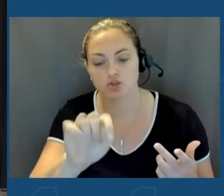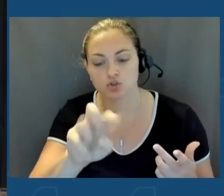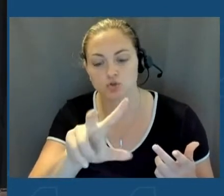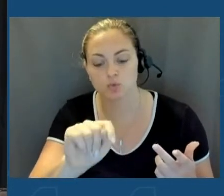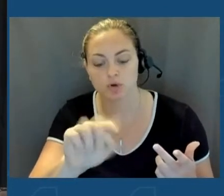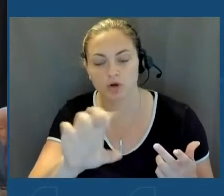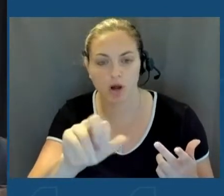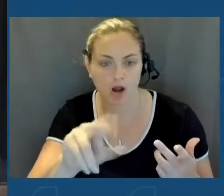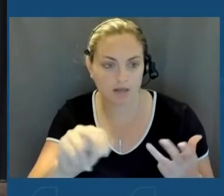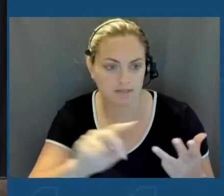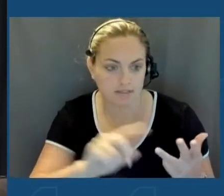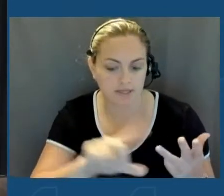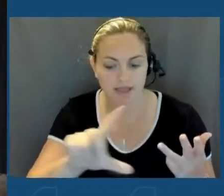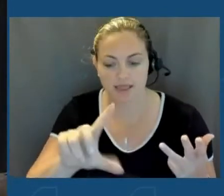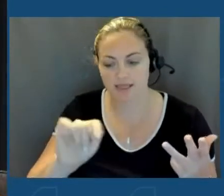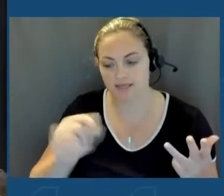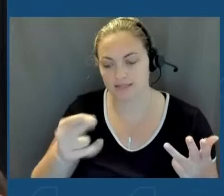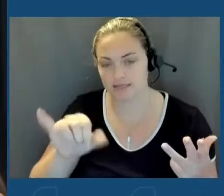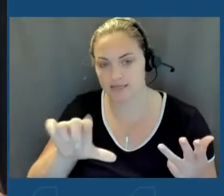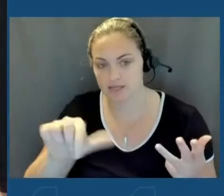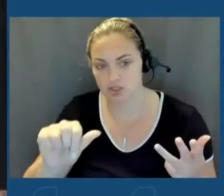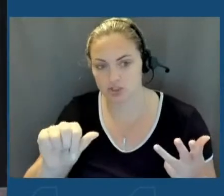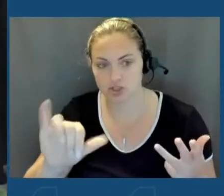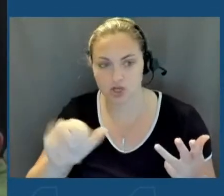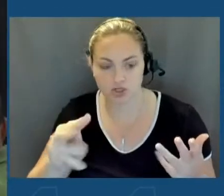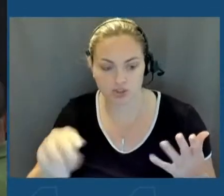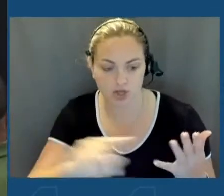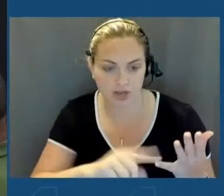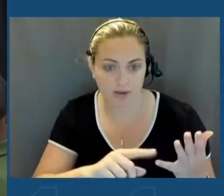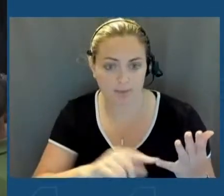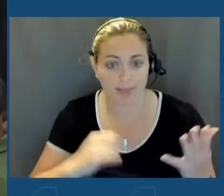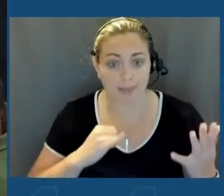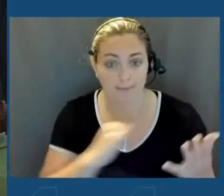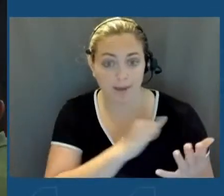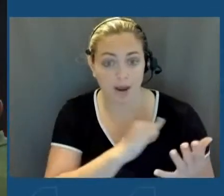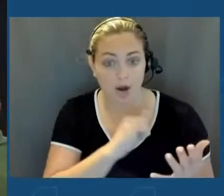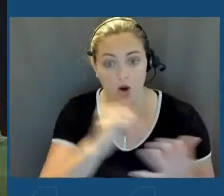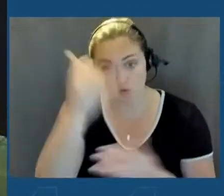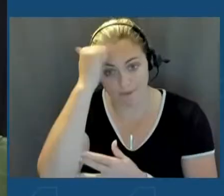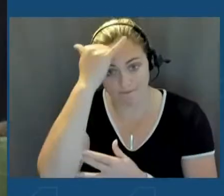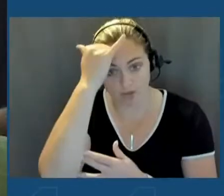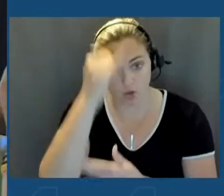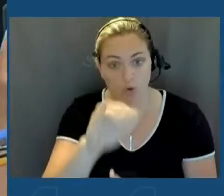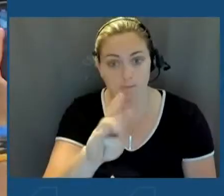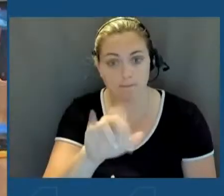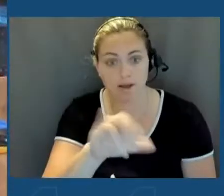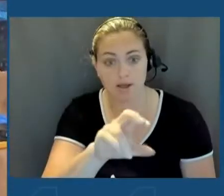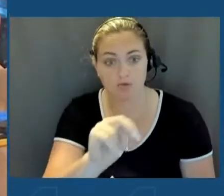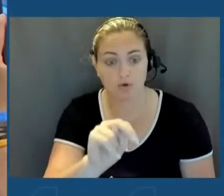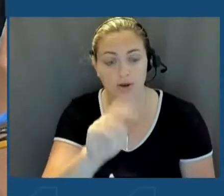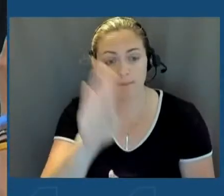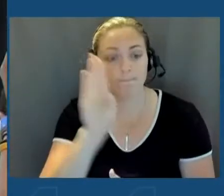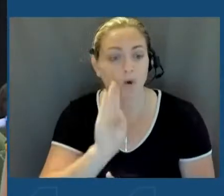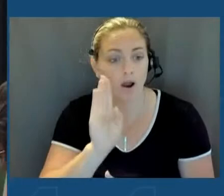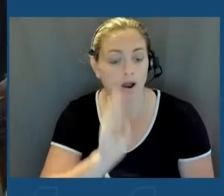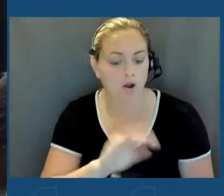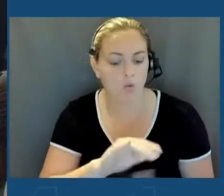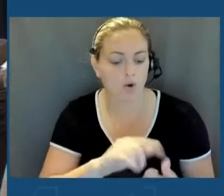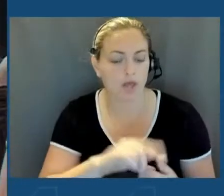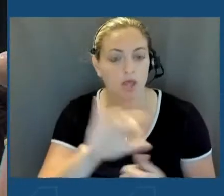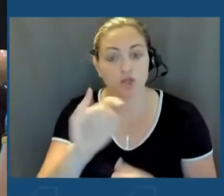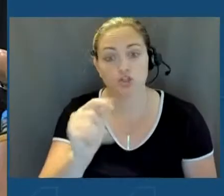Letitia James. The Mayor of Buffalo, Byron Brown. Trinell Gabby.